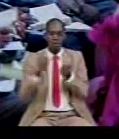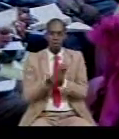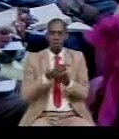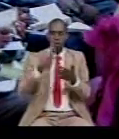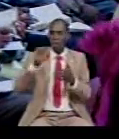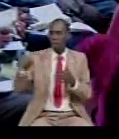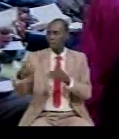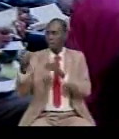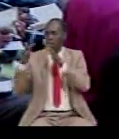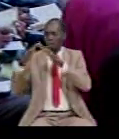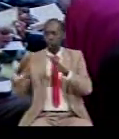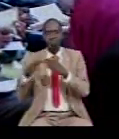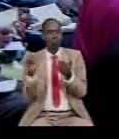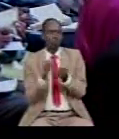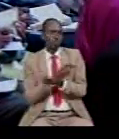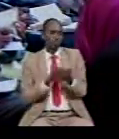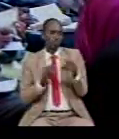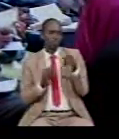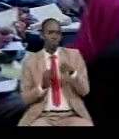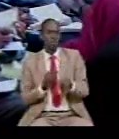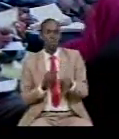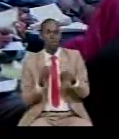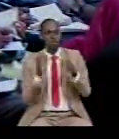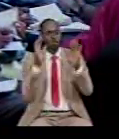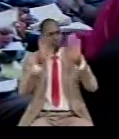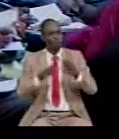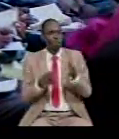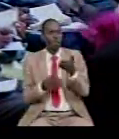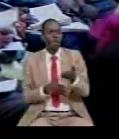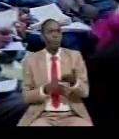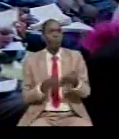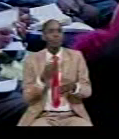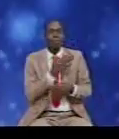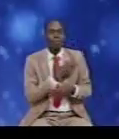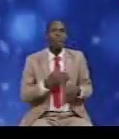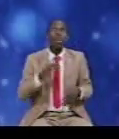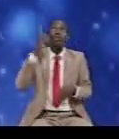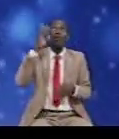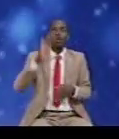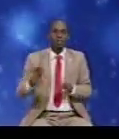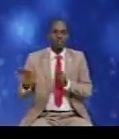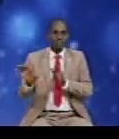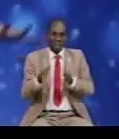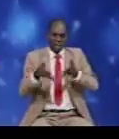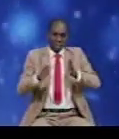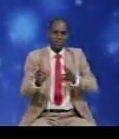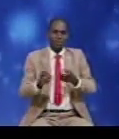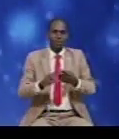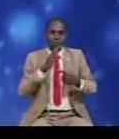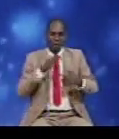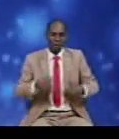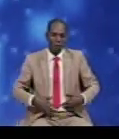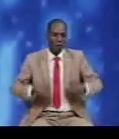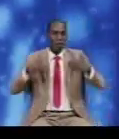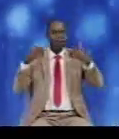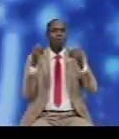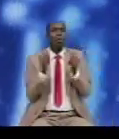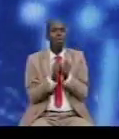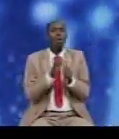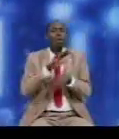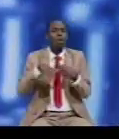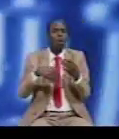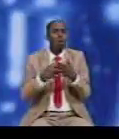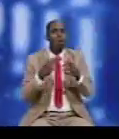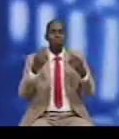trouble. God did vex them with all adversity. Because